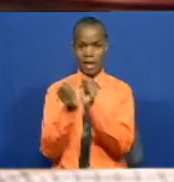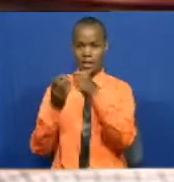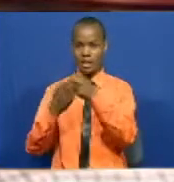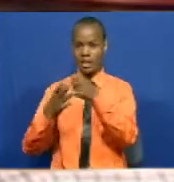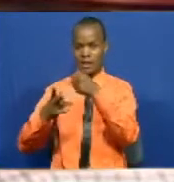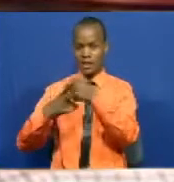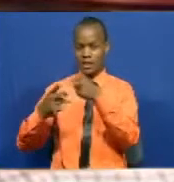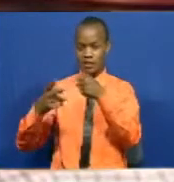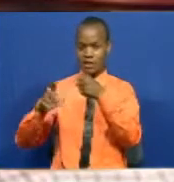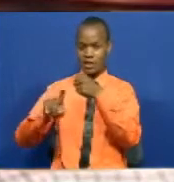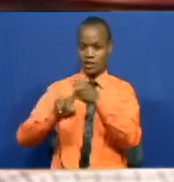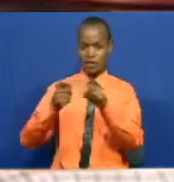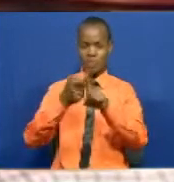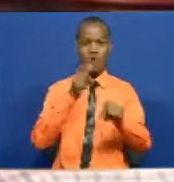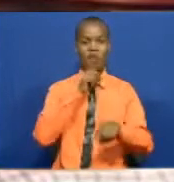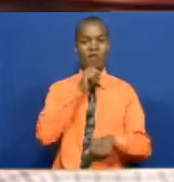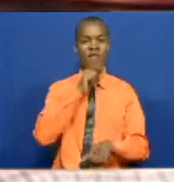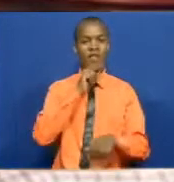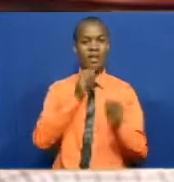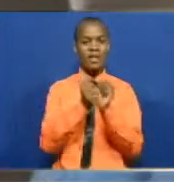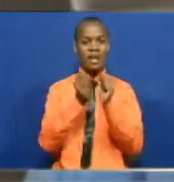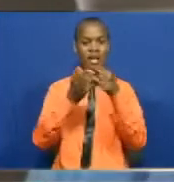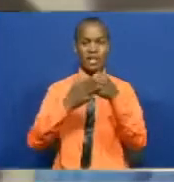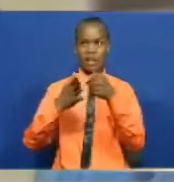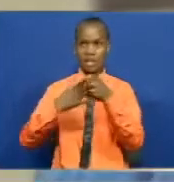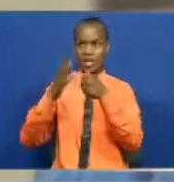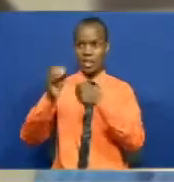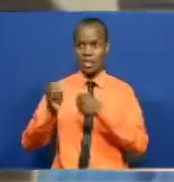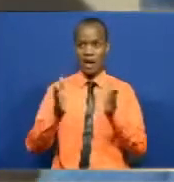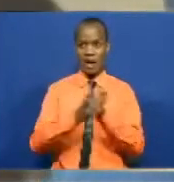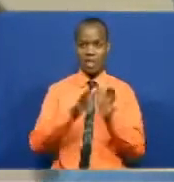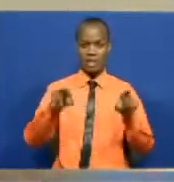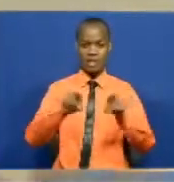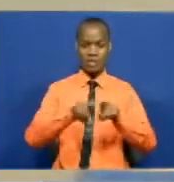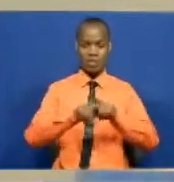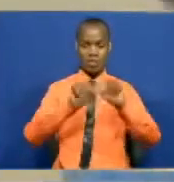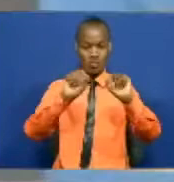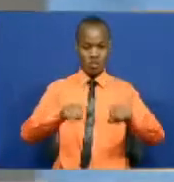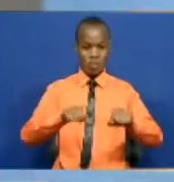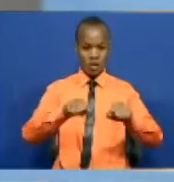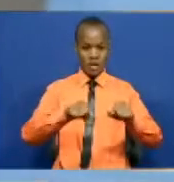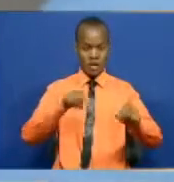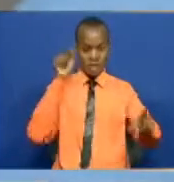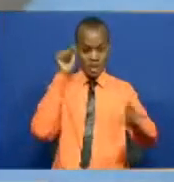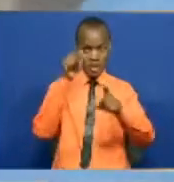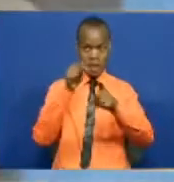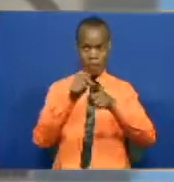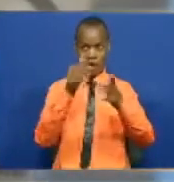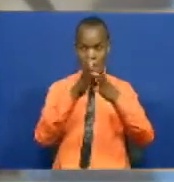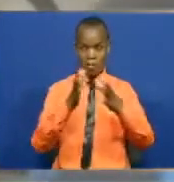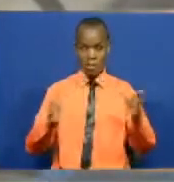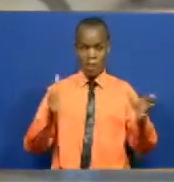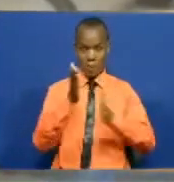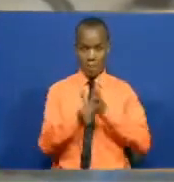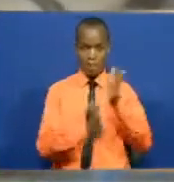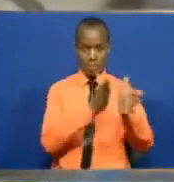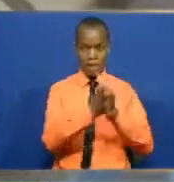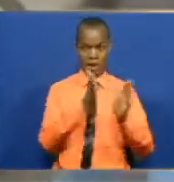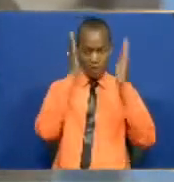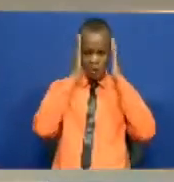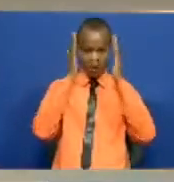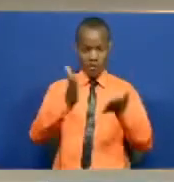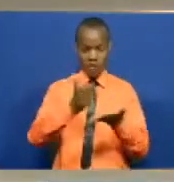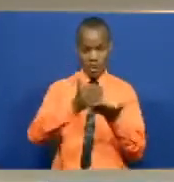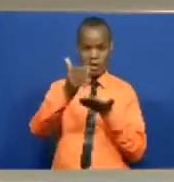his father, Eddie Davis, in 1990, and embarked on an aggressive expansion strategy focused on the distribution